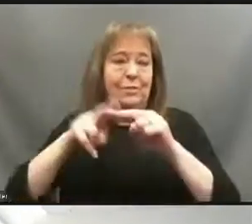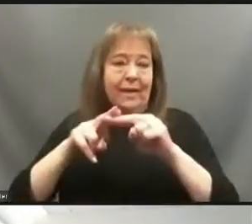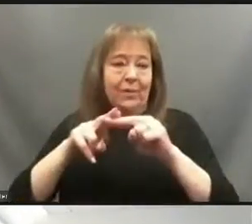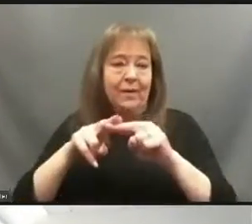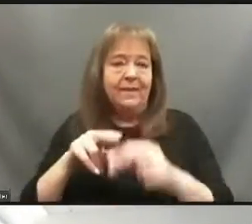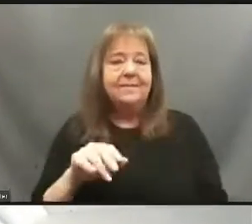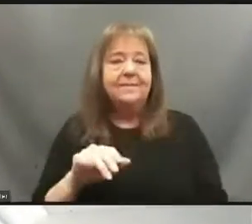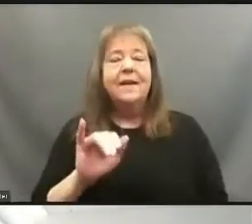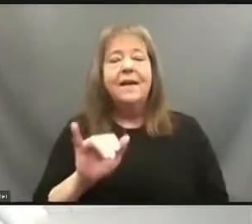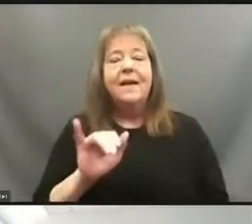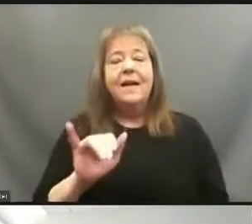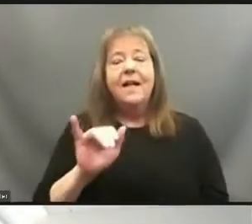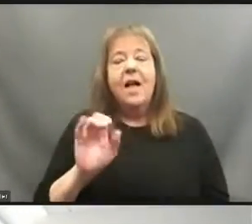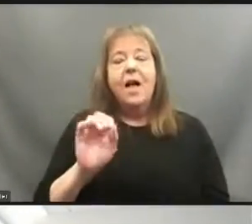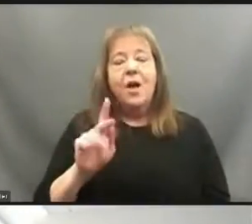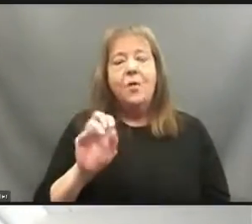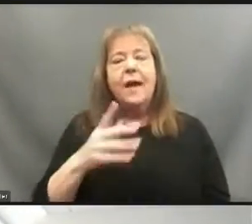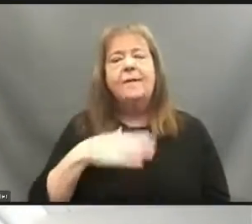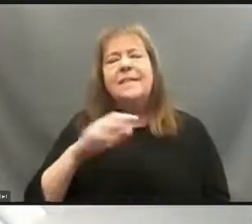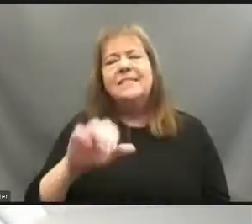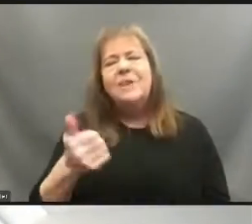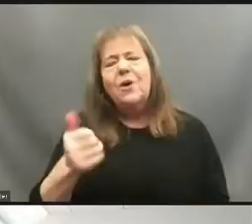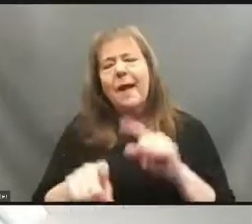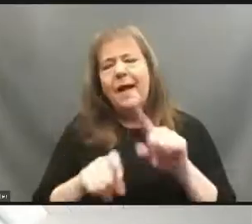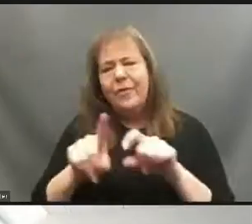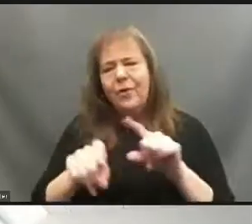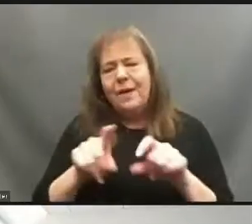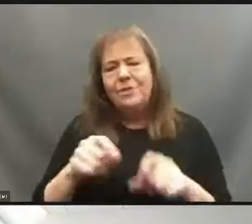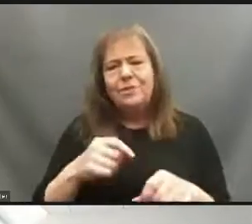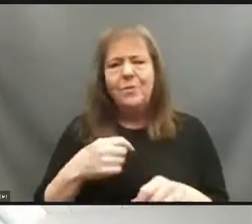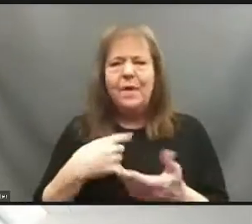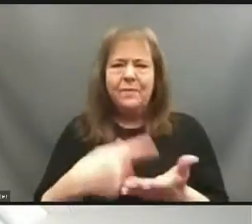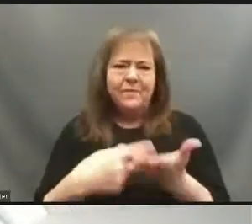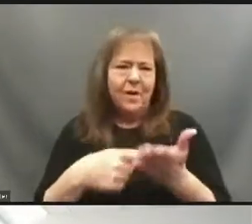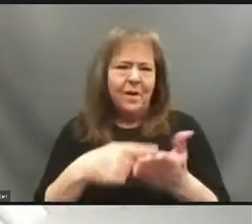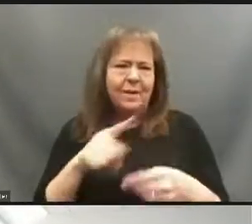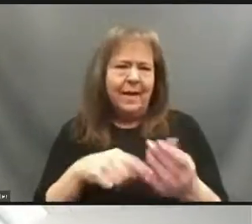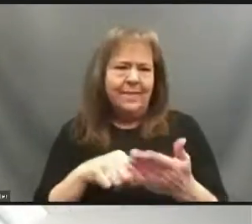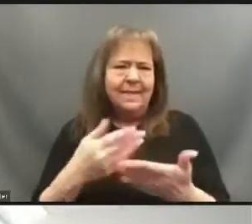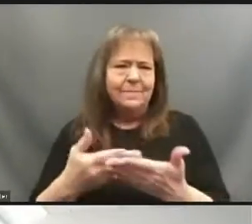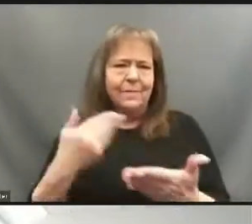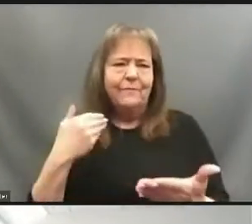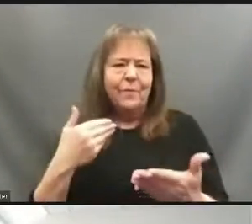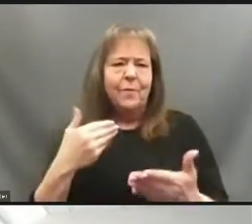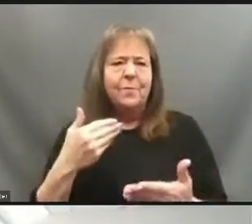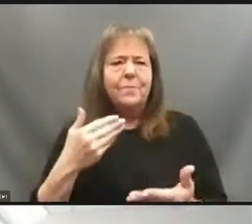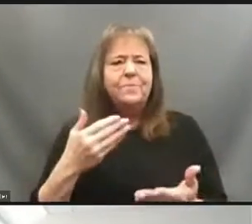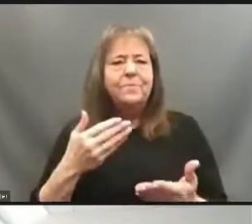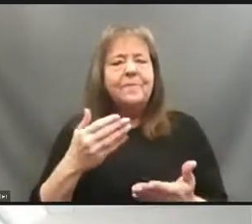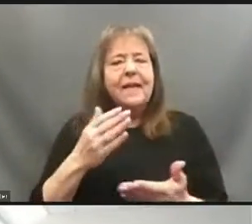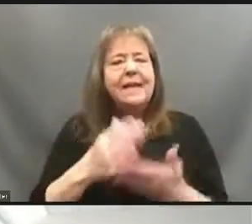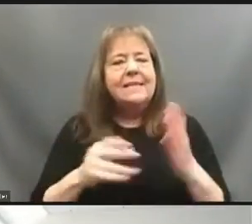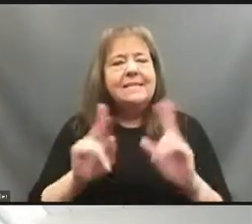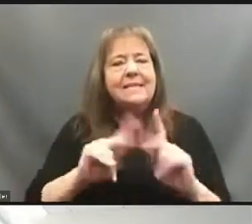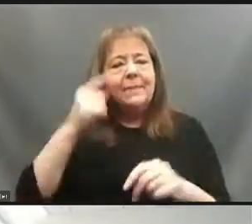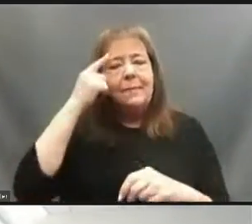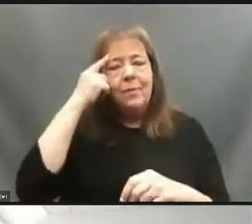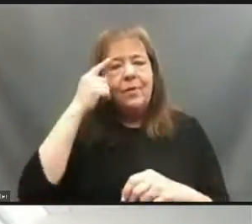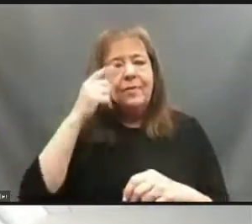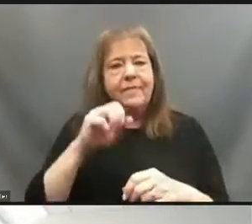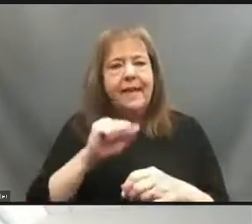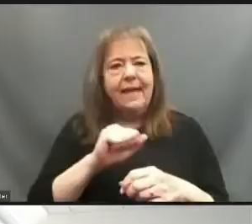Okay. And kind of my other question is we've discussed this probably several times. There's this idea that COVID is going to be an